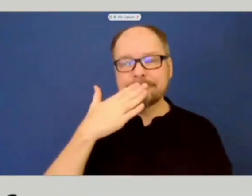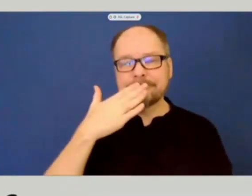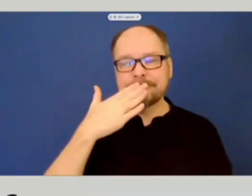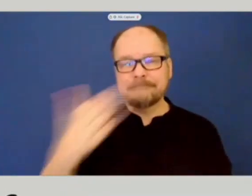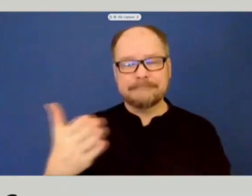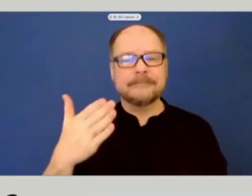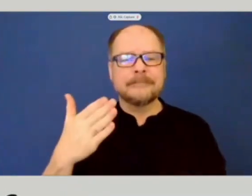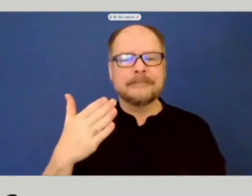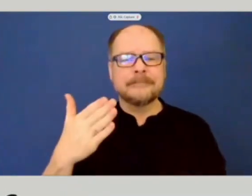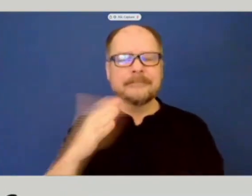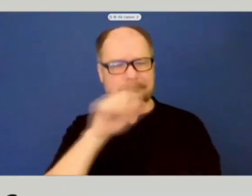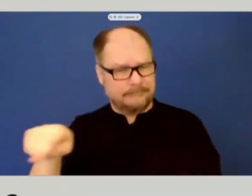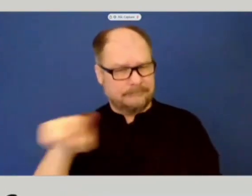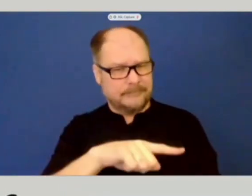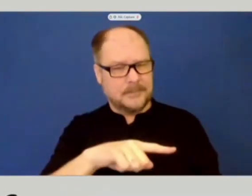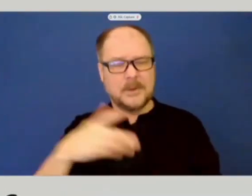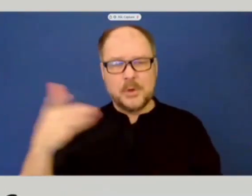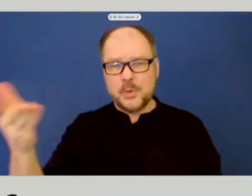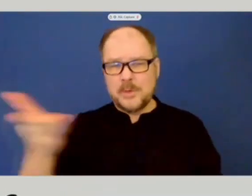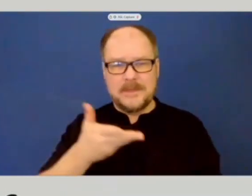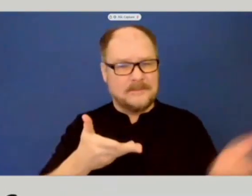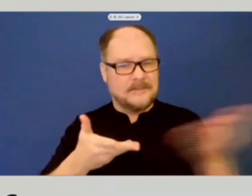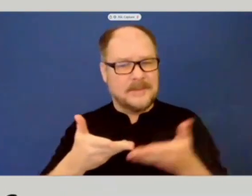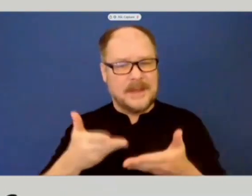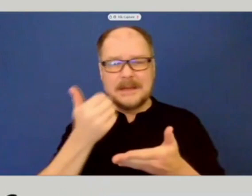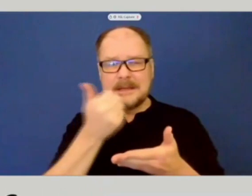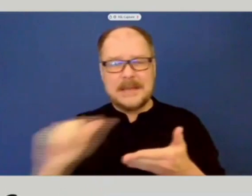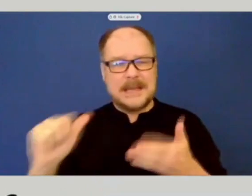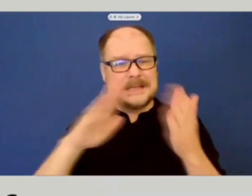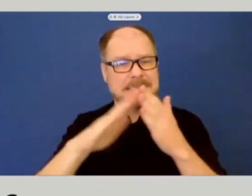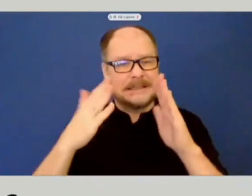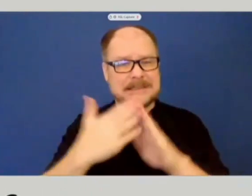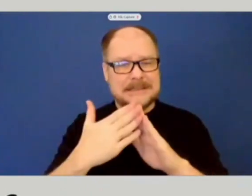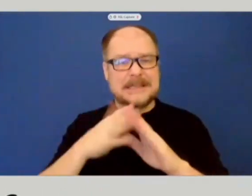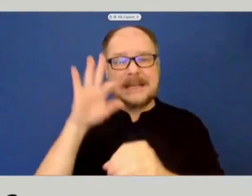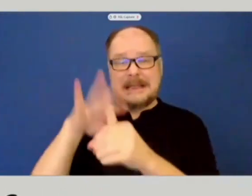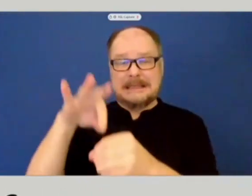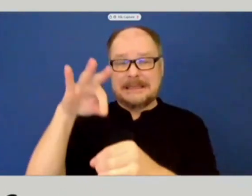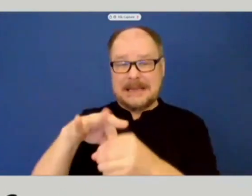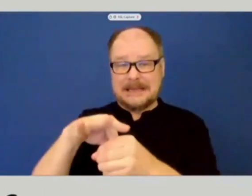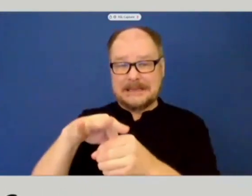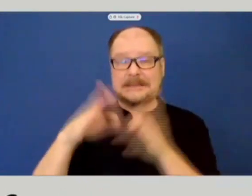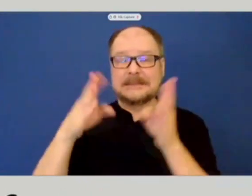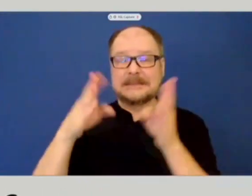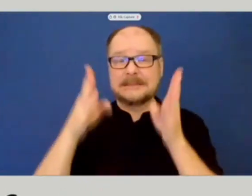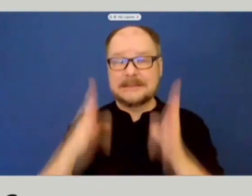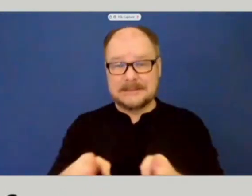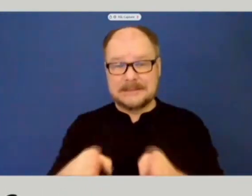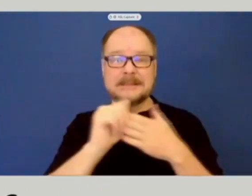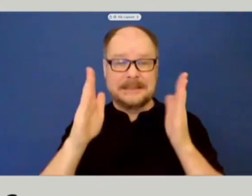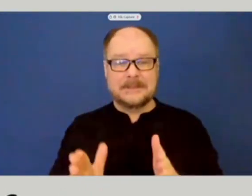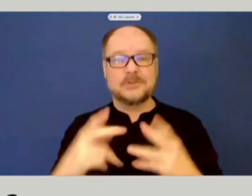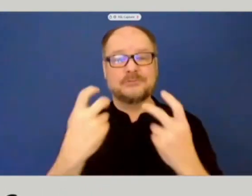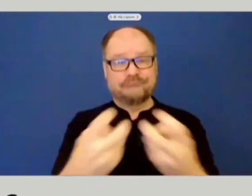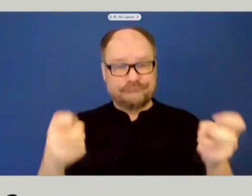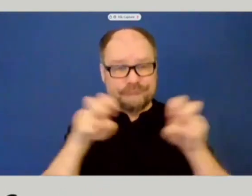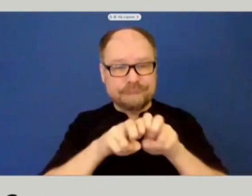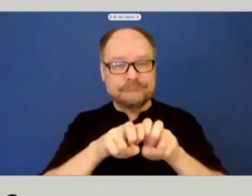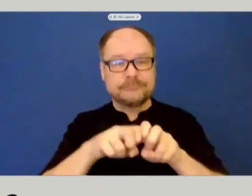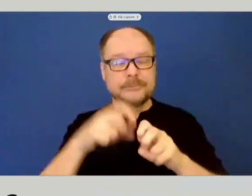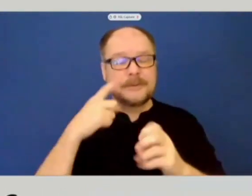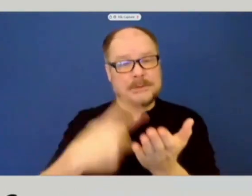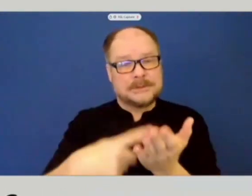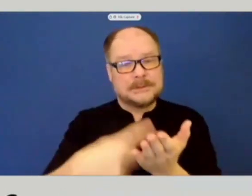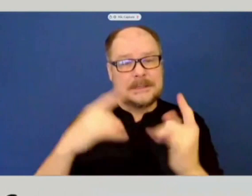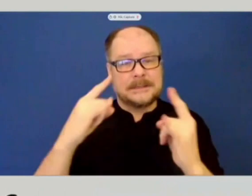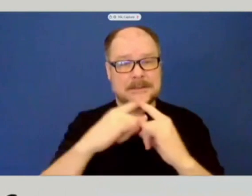all invited any city leaders, city elected leaders, to the table with this tent city issue? And